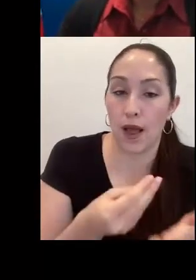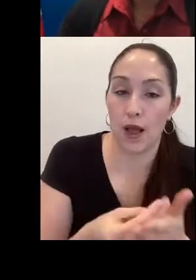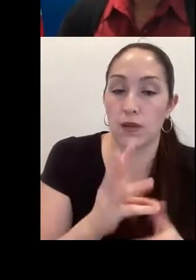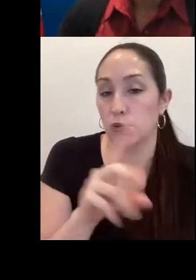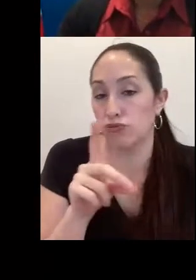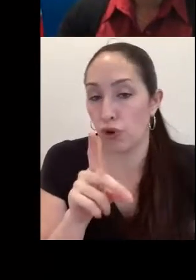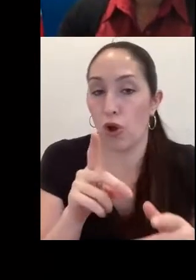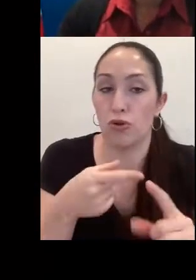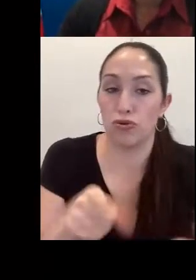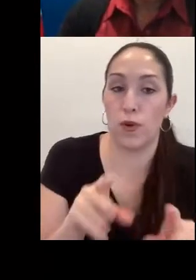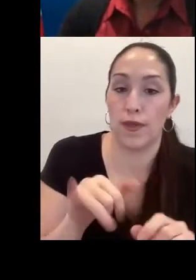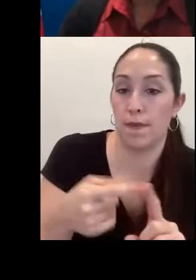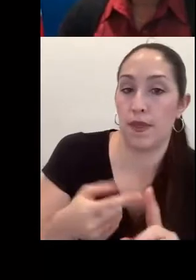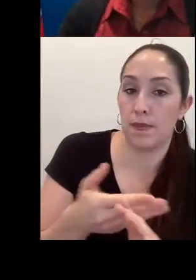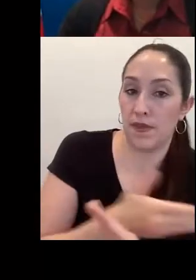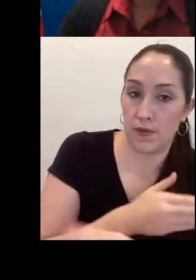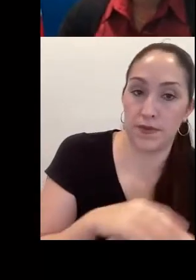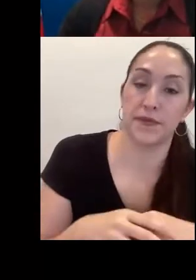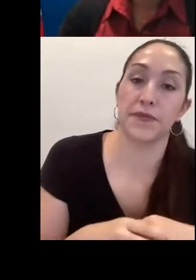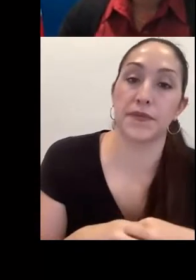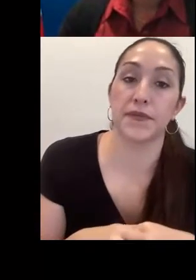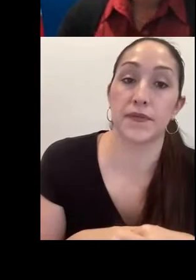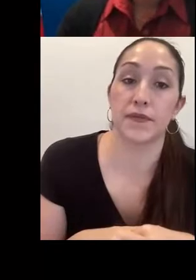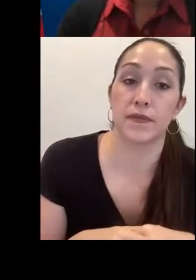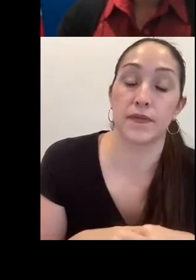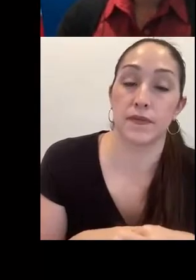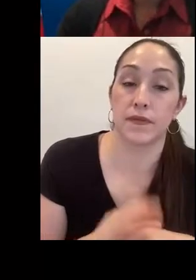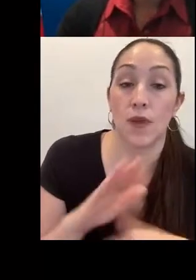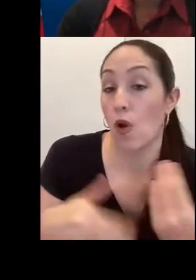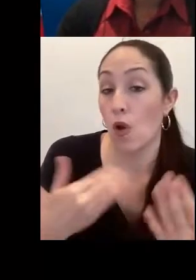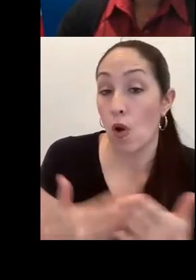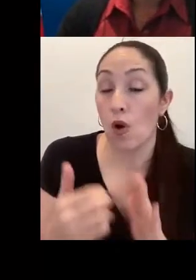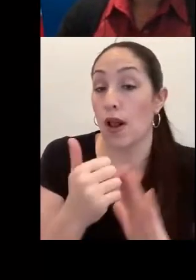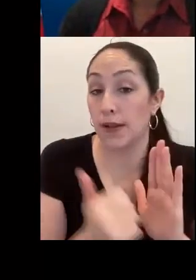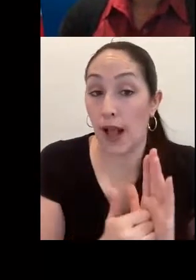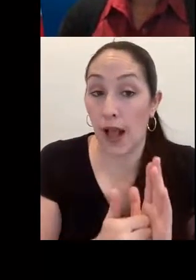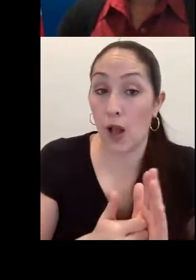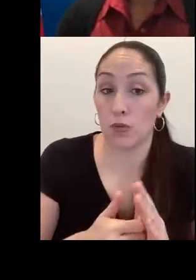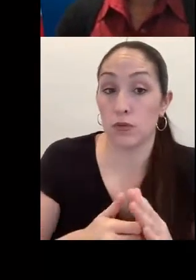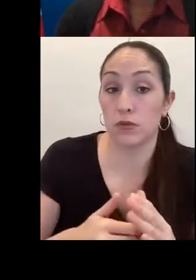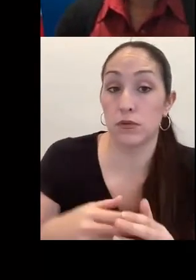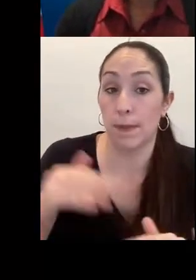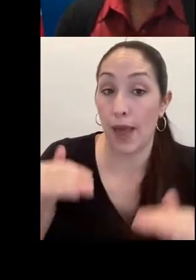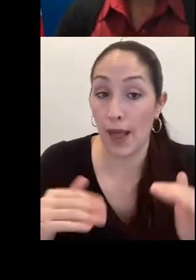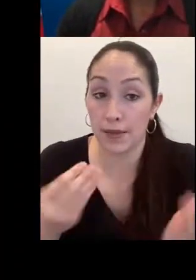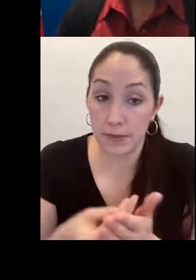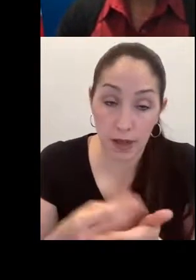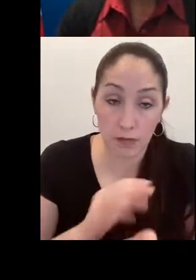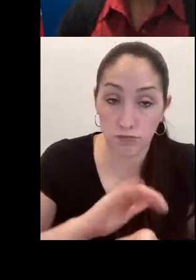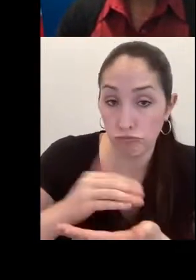record all ABLE accounts and balances information in our web-based SSI claims